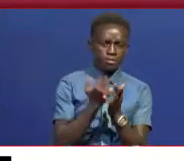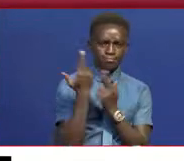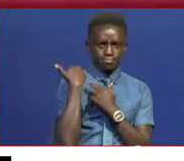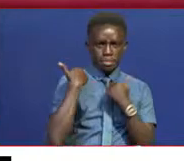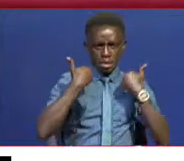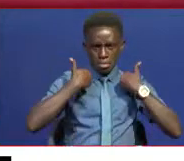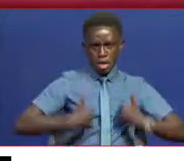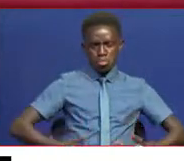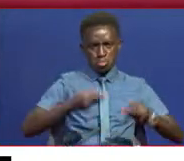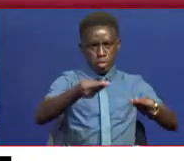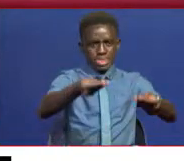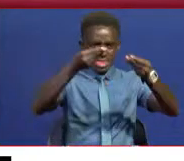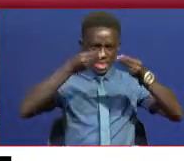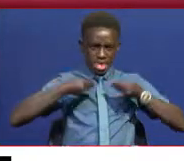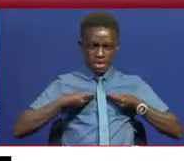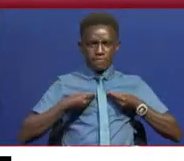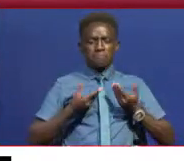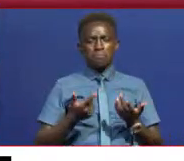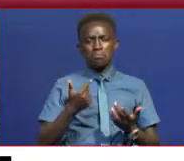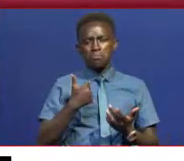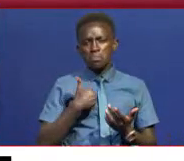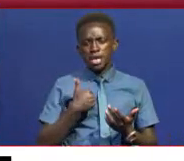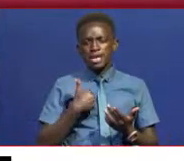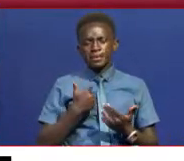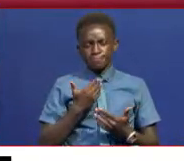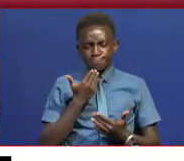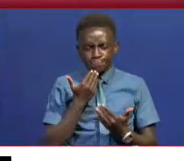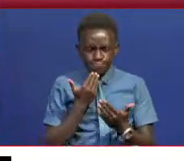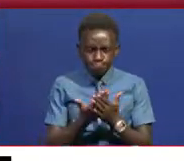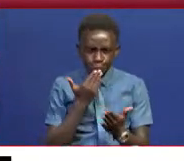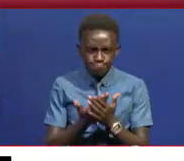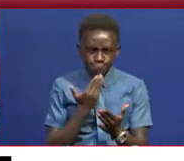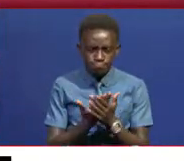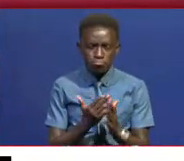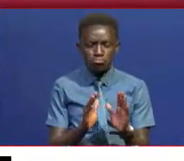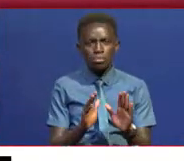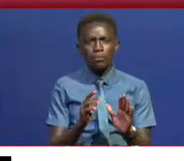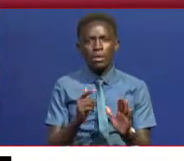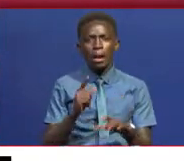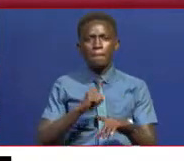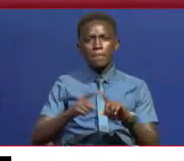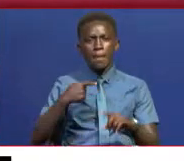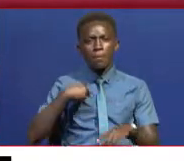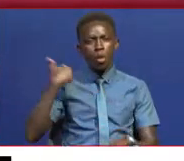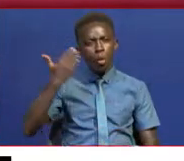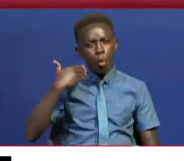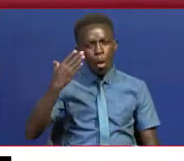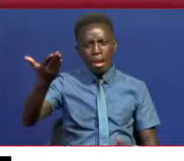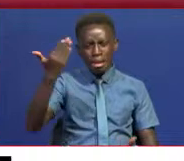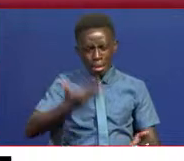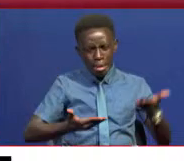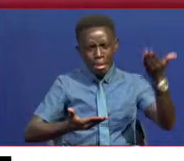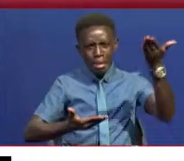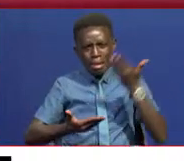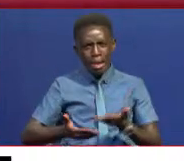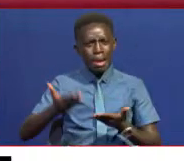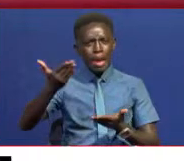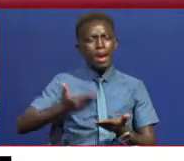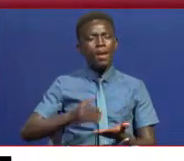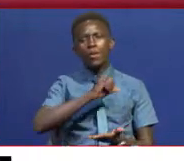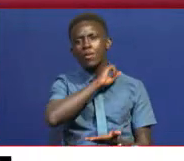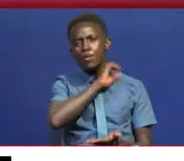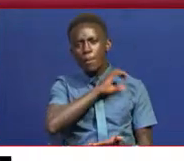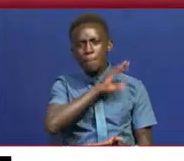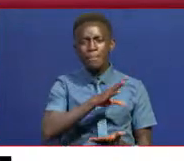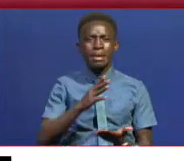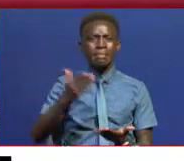great privilege, I receive many complaints and petitions against this or